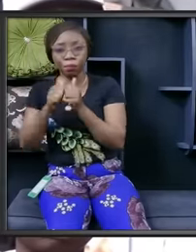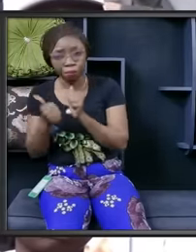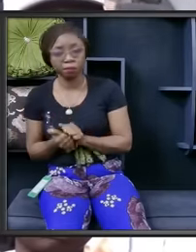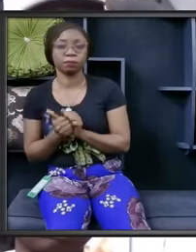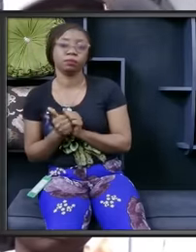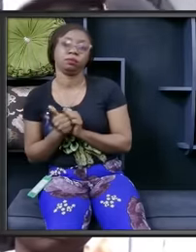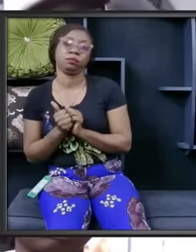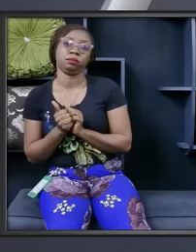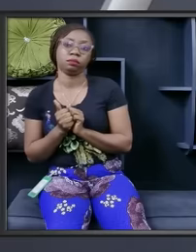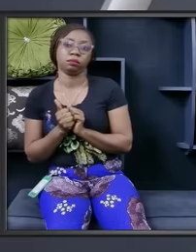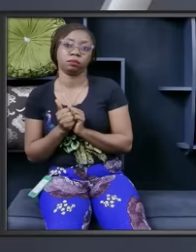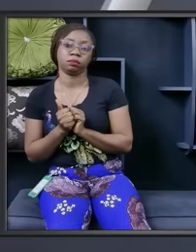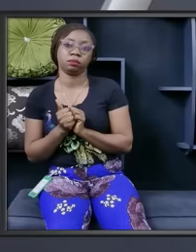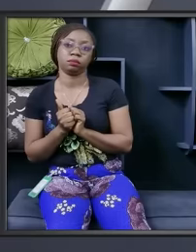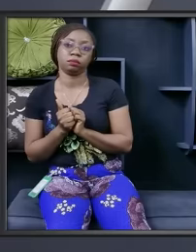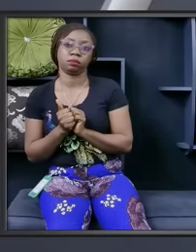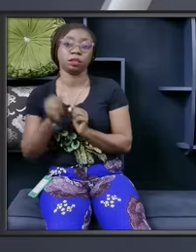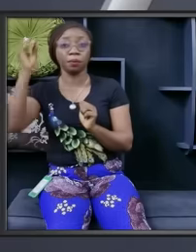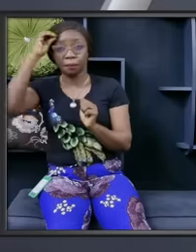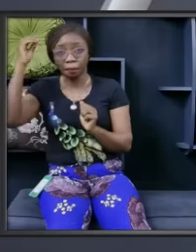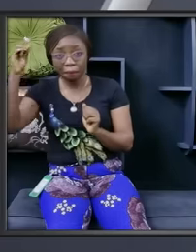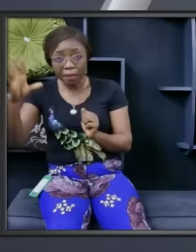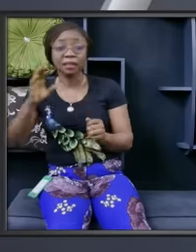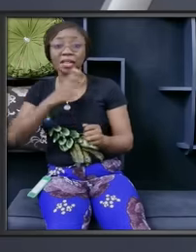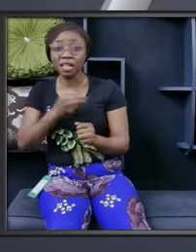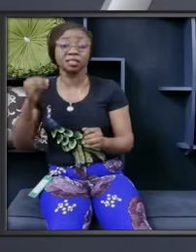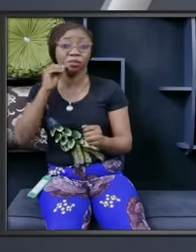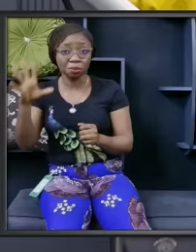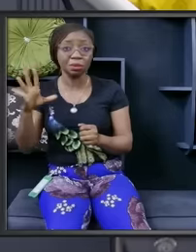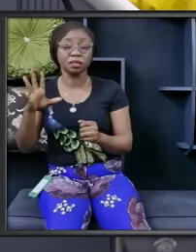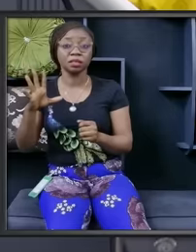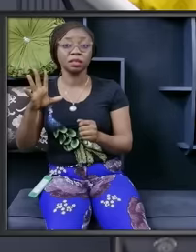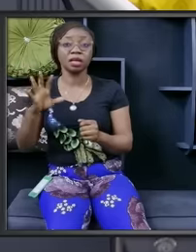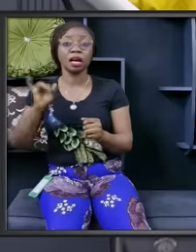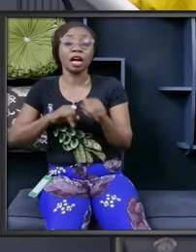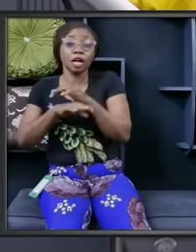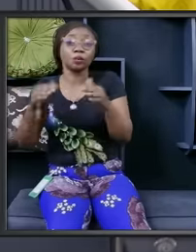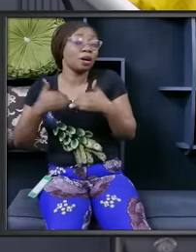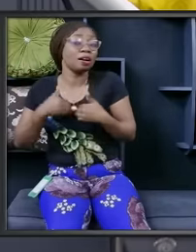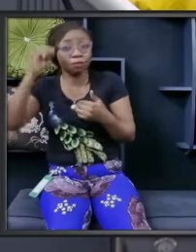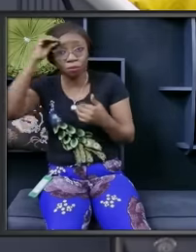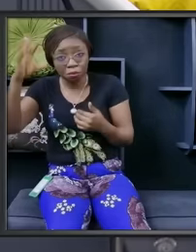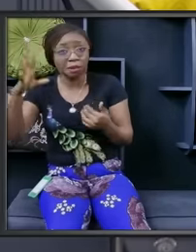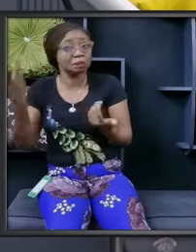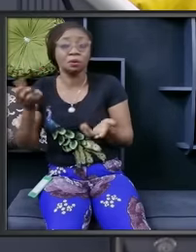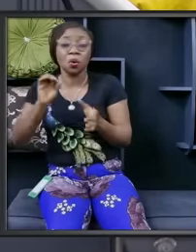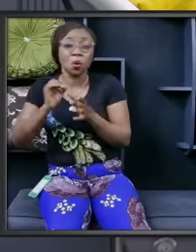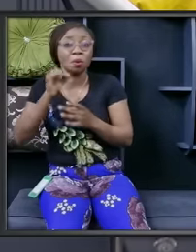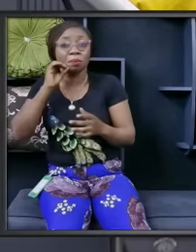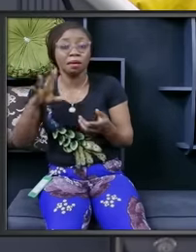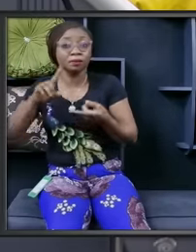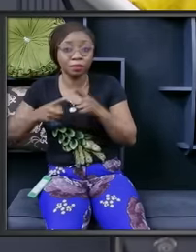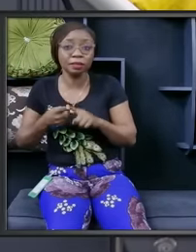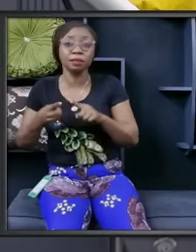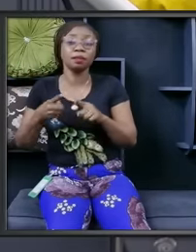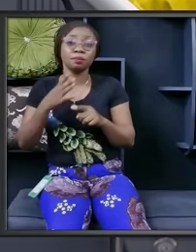to you, ba? Men and women. Oh, you honor men and women. I don't get woman friend, I don't get man friend. Make nobody